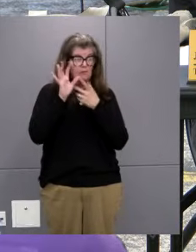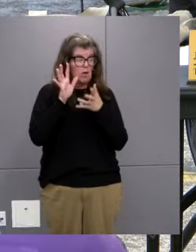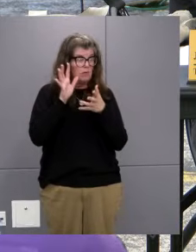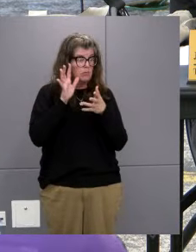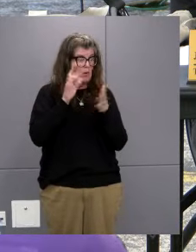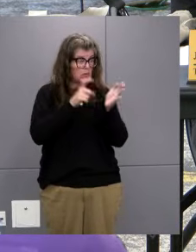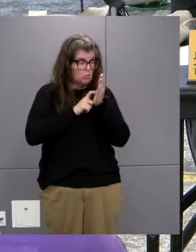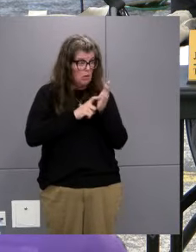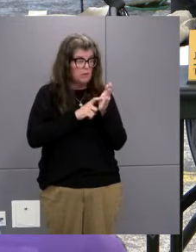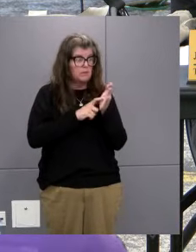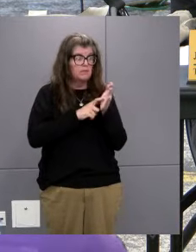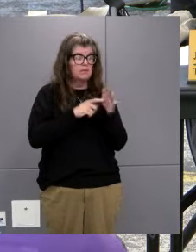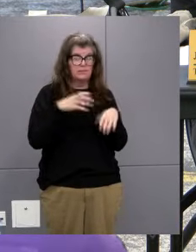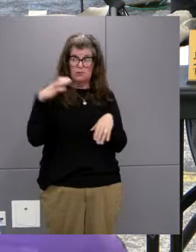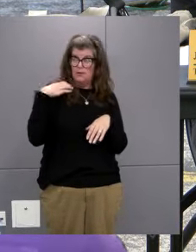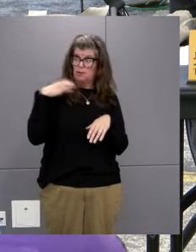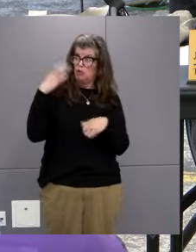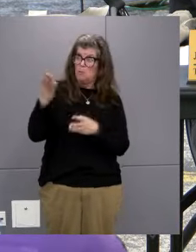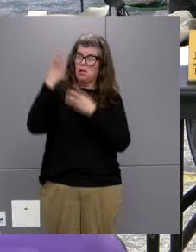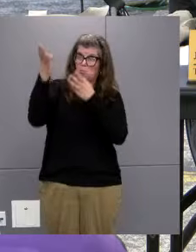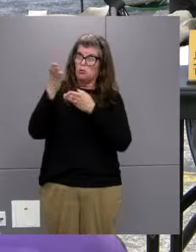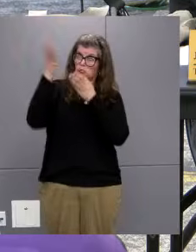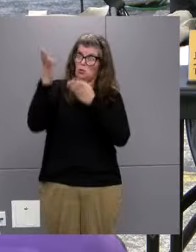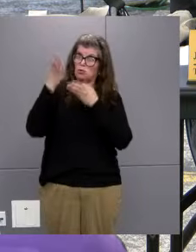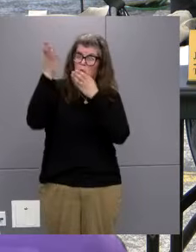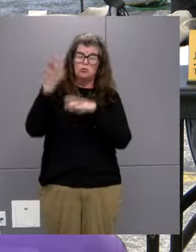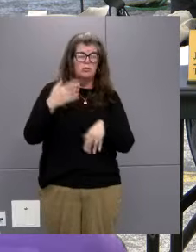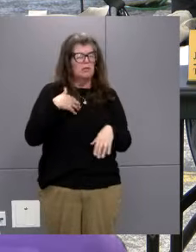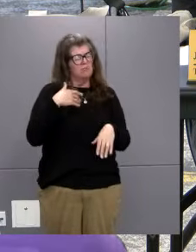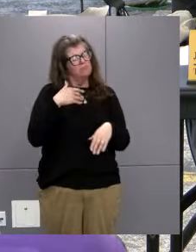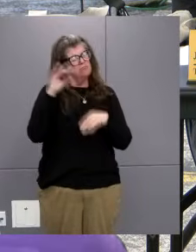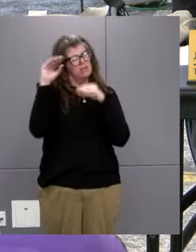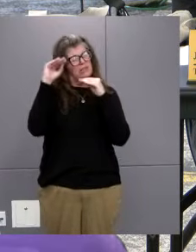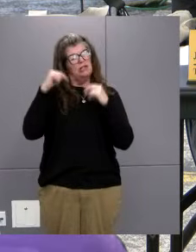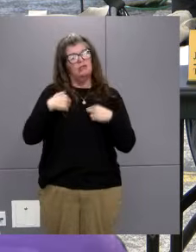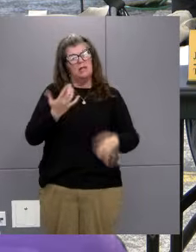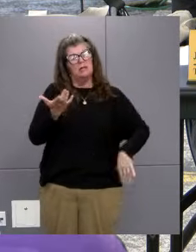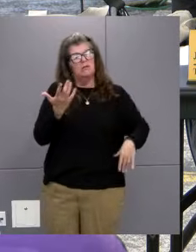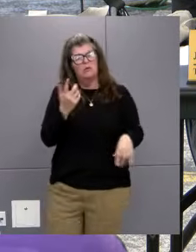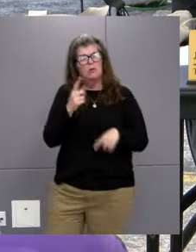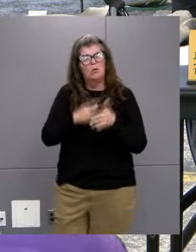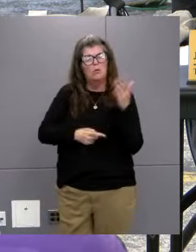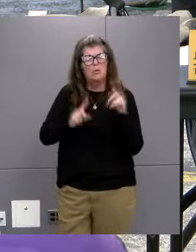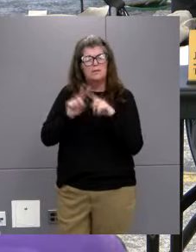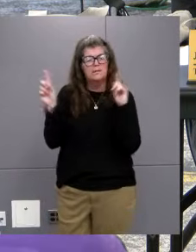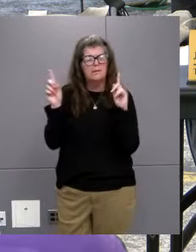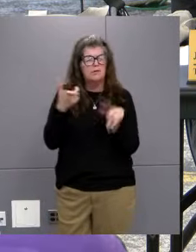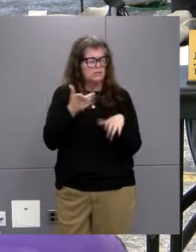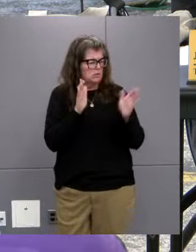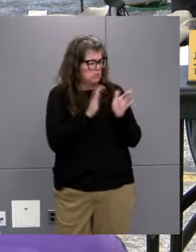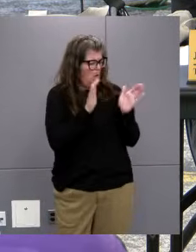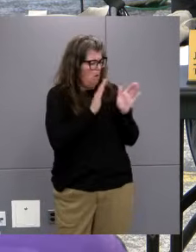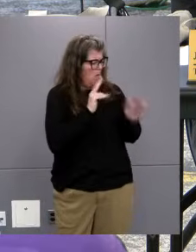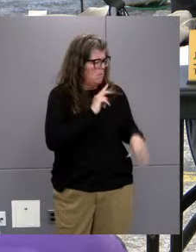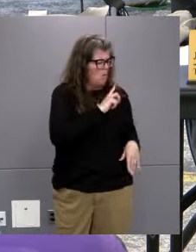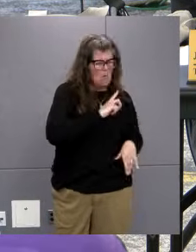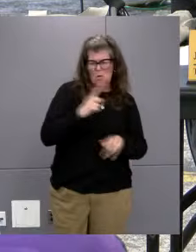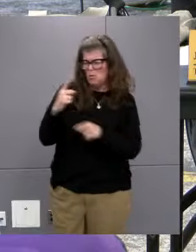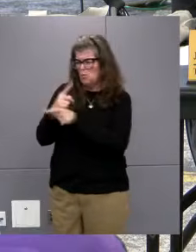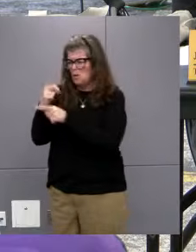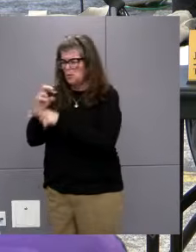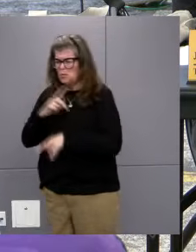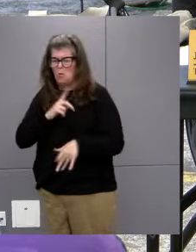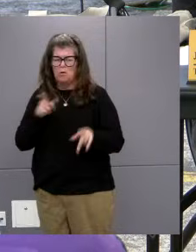motions. And tell me, educate me here, what's the difference then between what a small board does and what a regular board